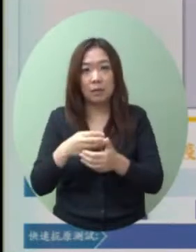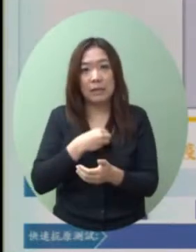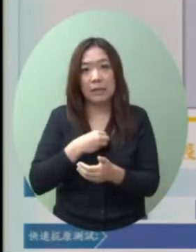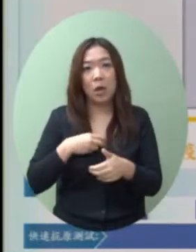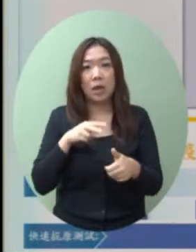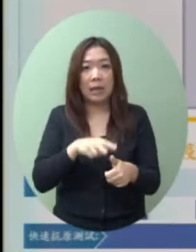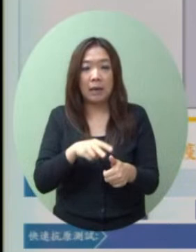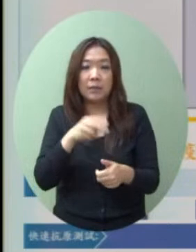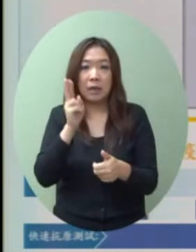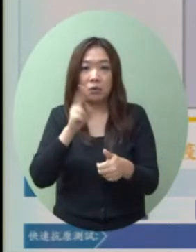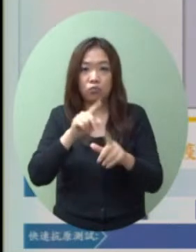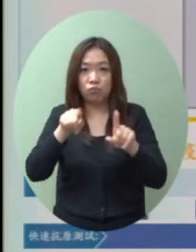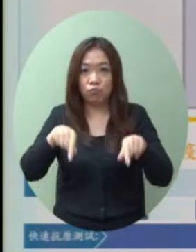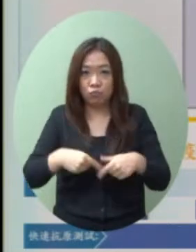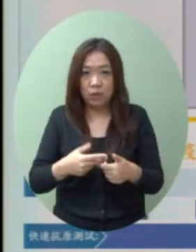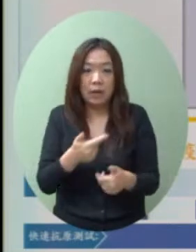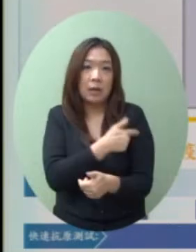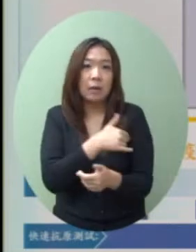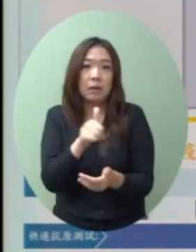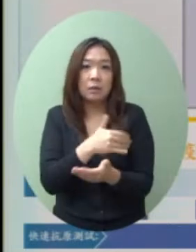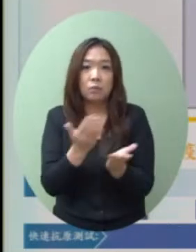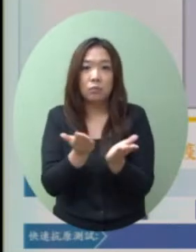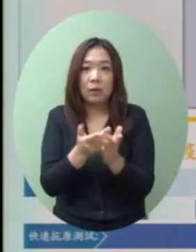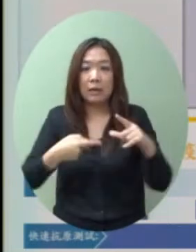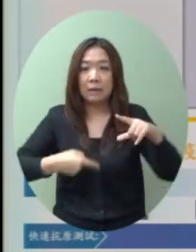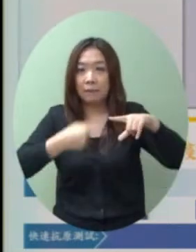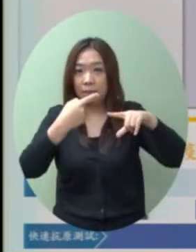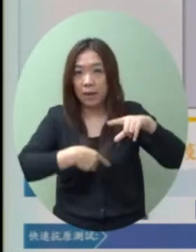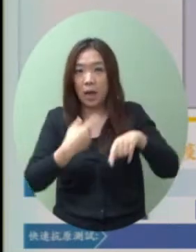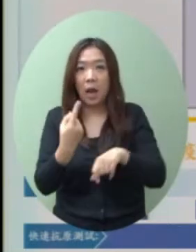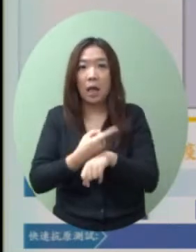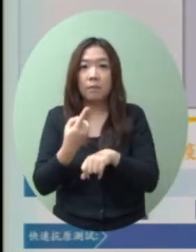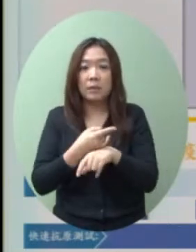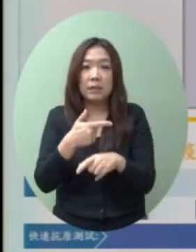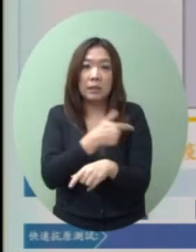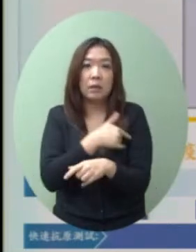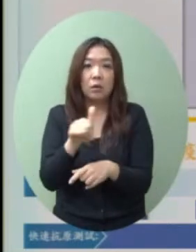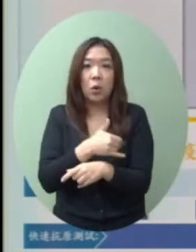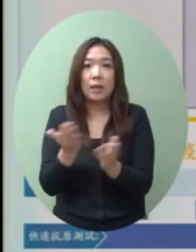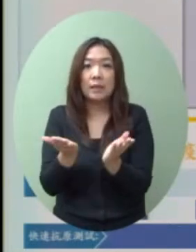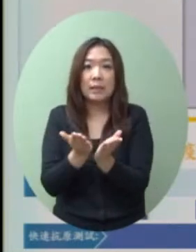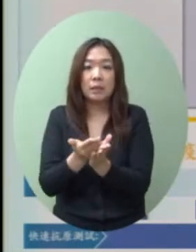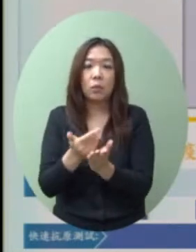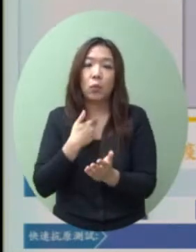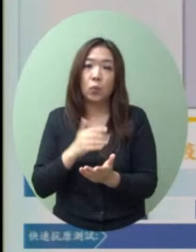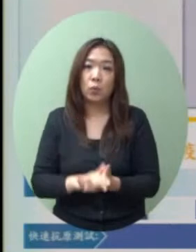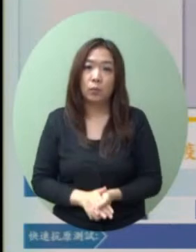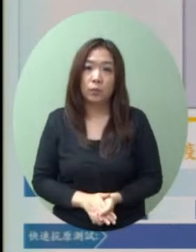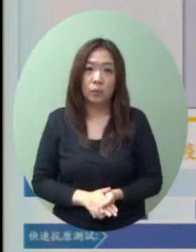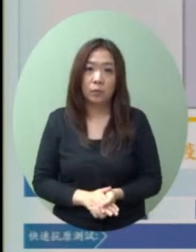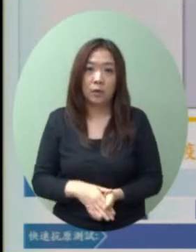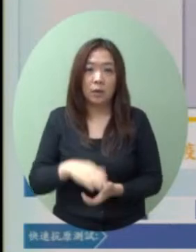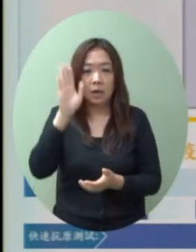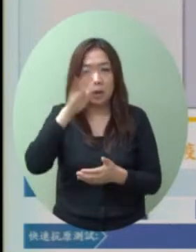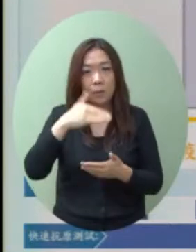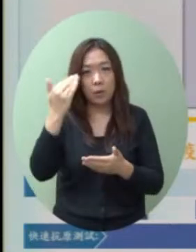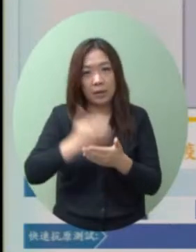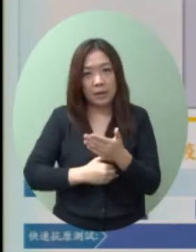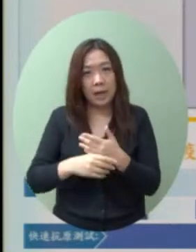go to the quarantine hotel. And they will receive information such